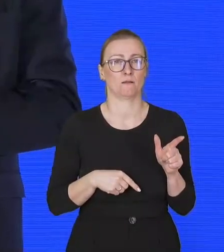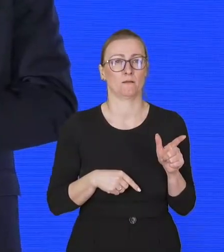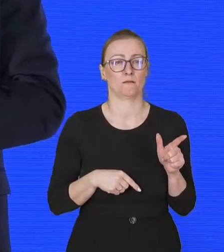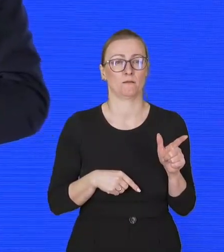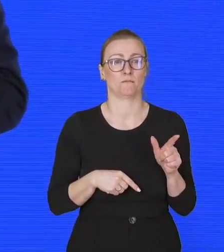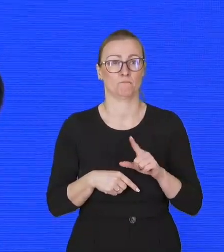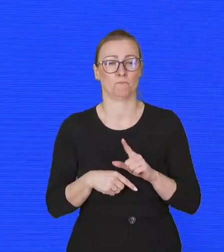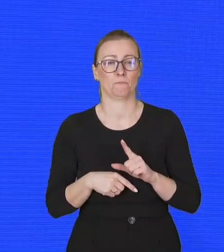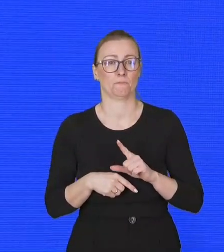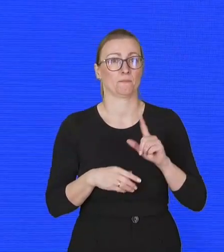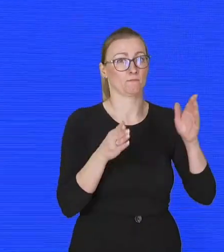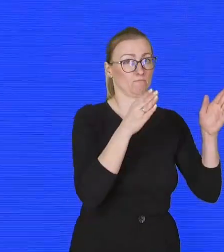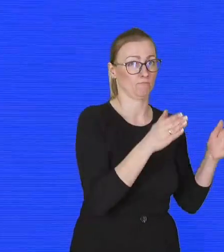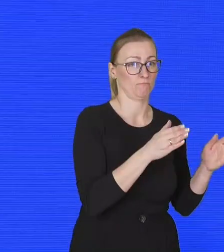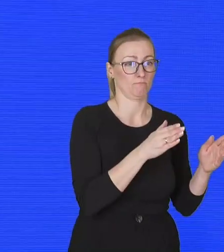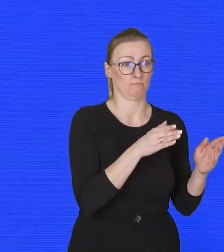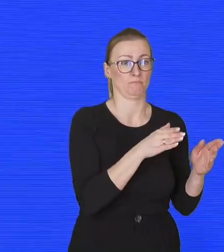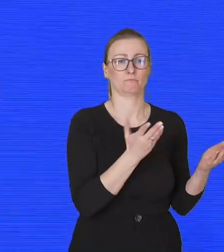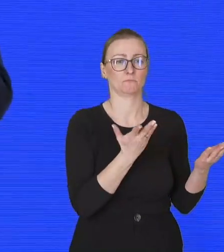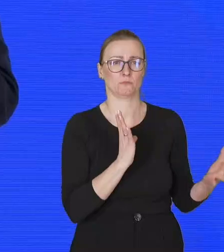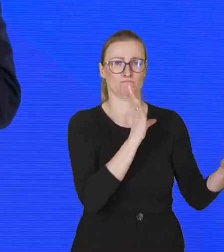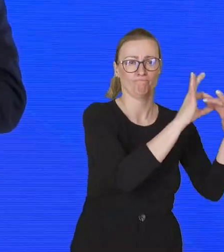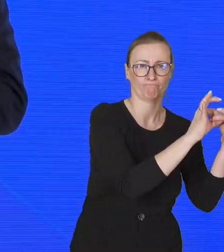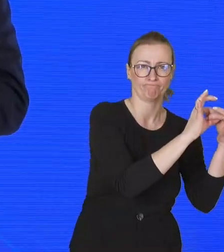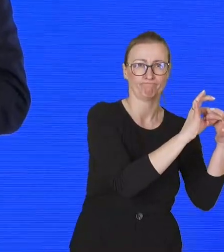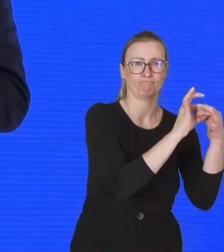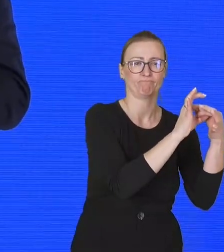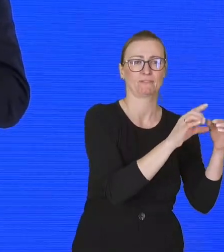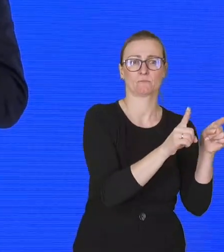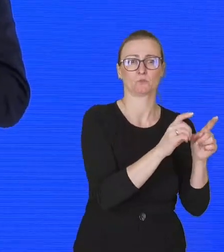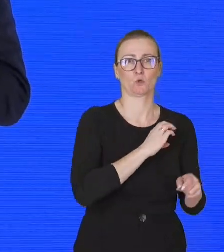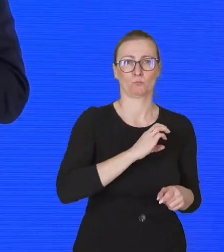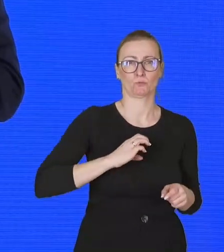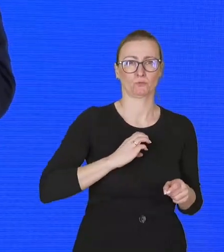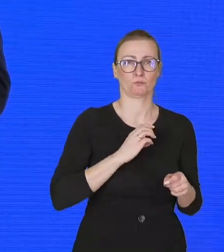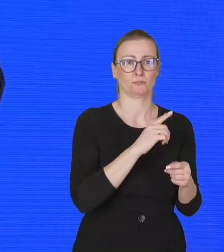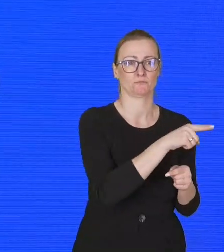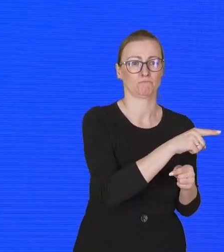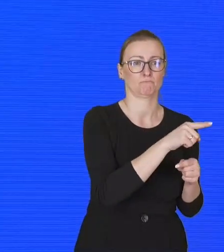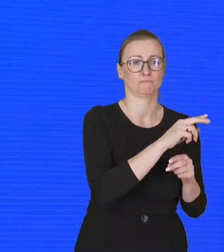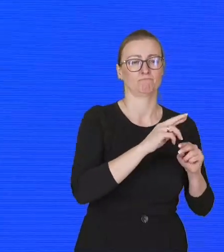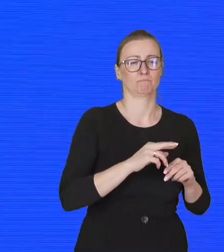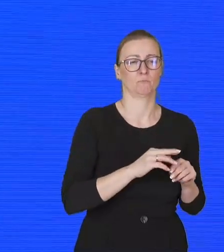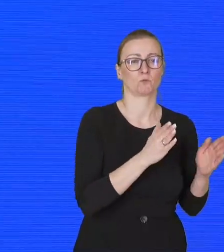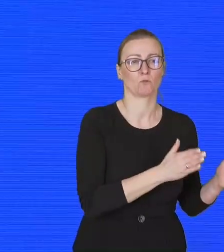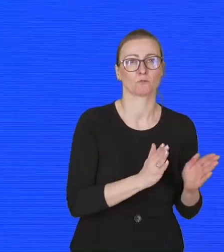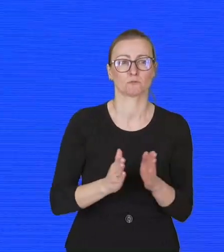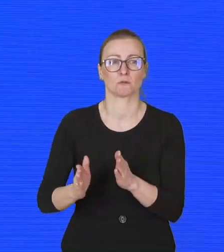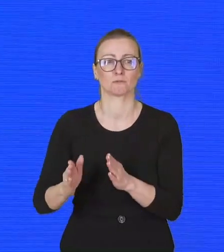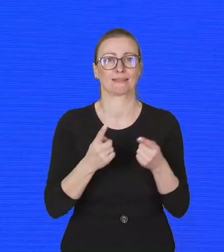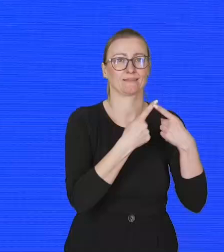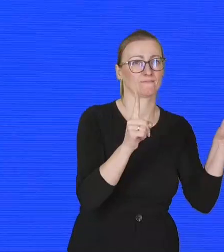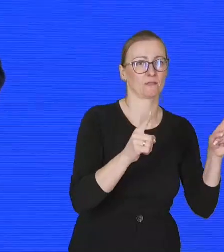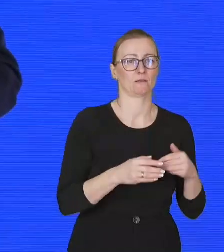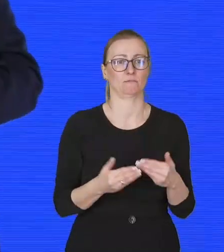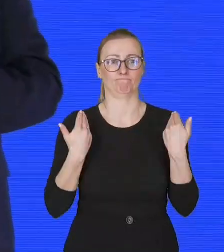for other international organizations, but in the same time, I'm supporting researchers and